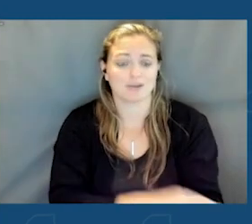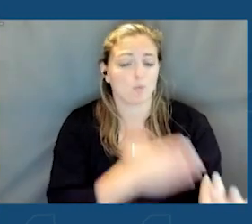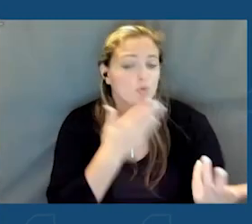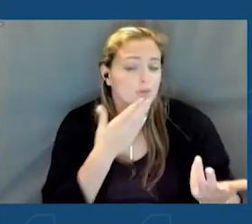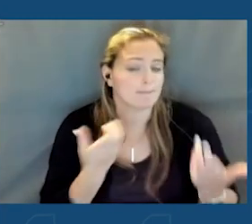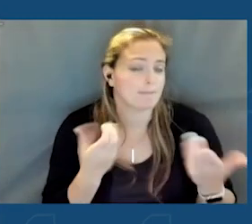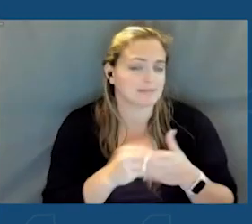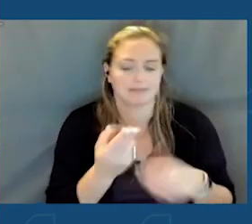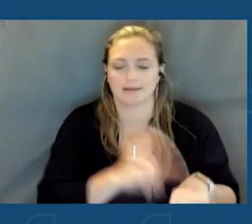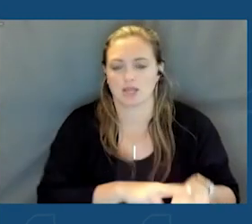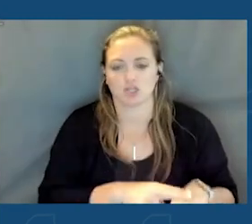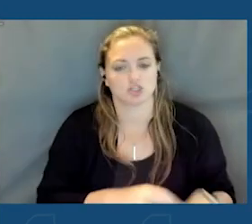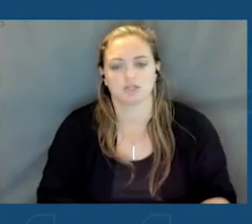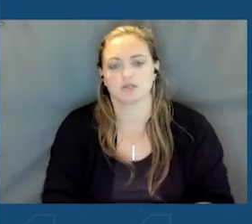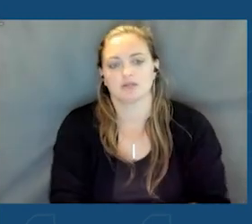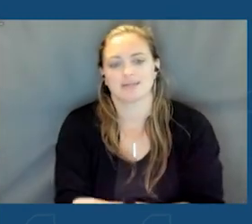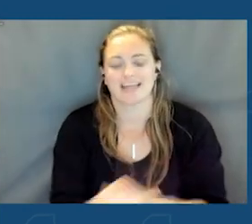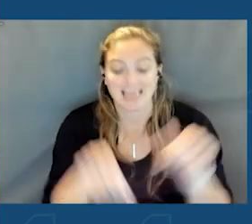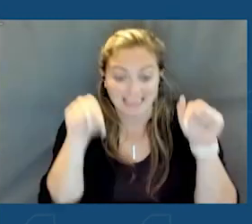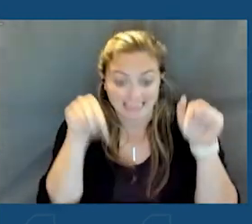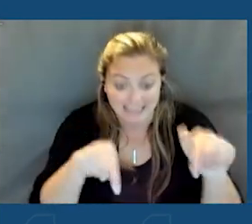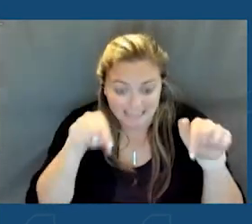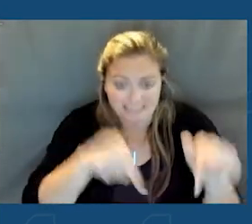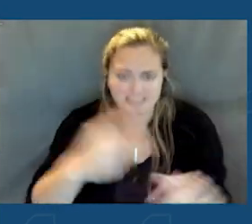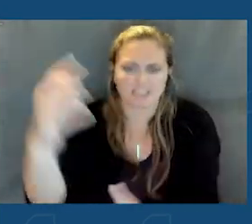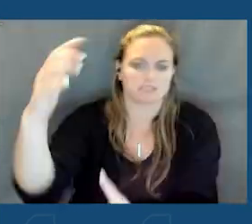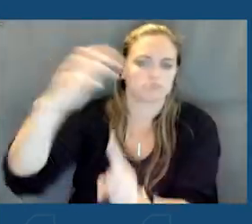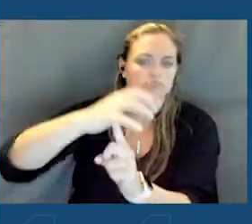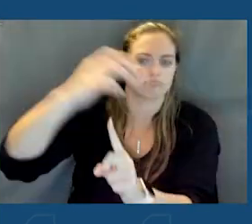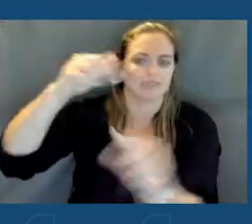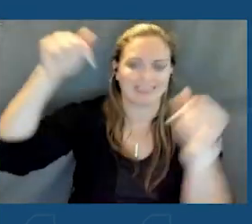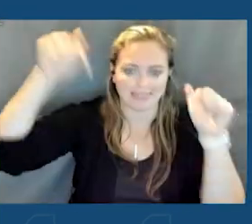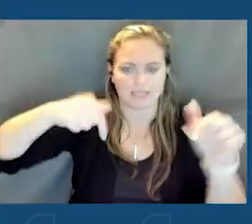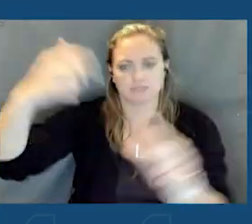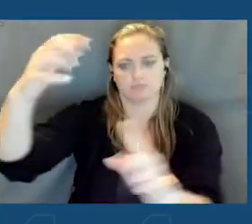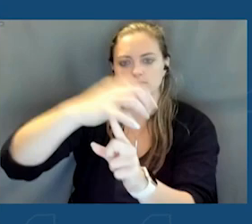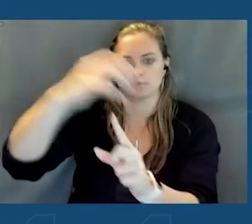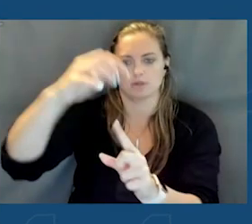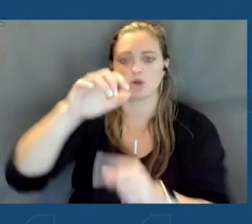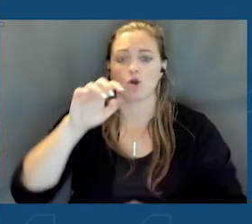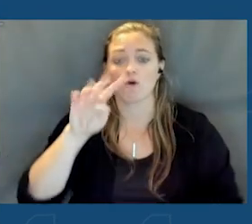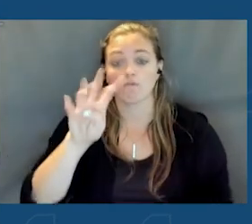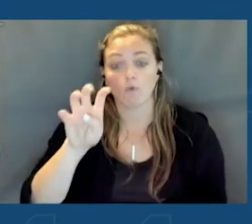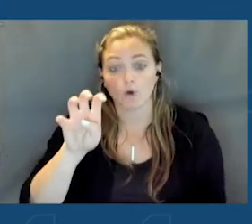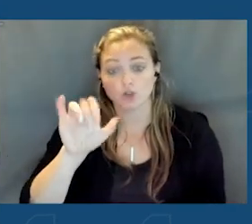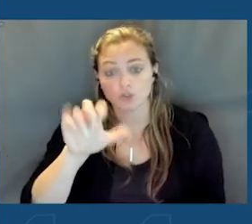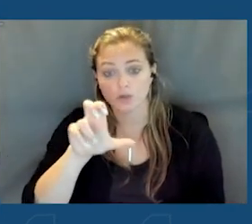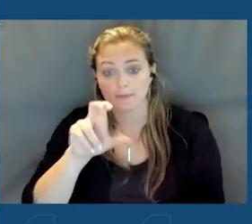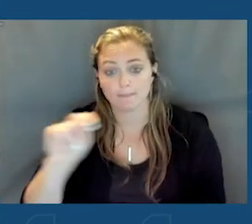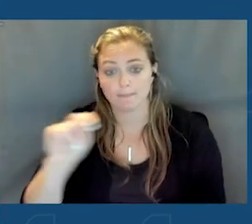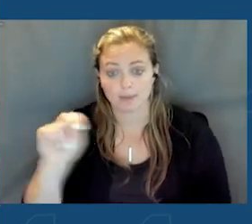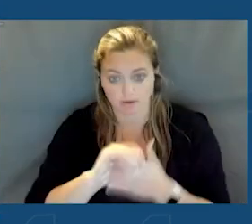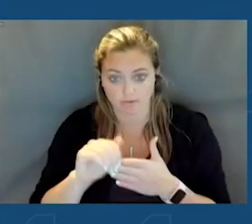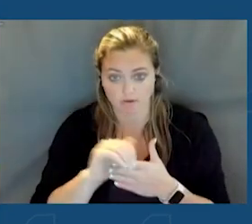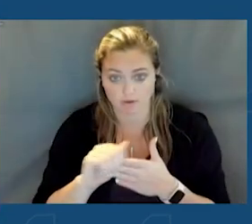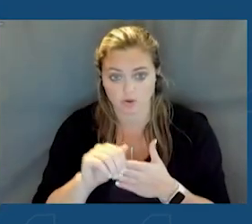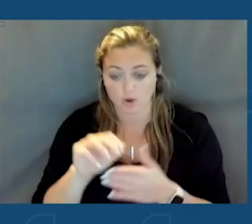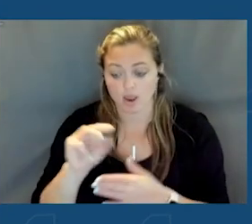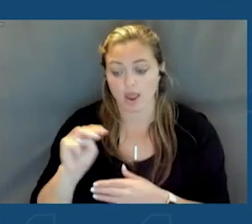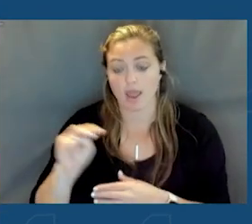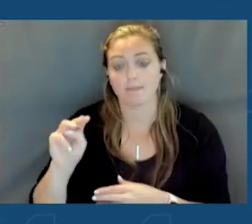nation. This is the best. $400 million of